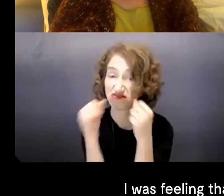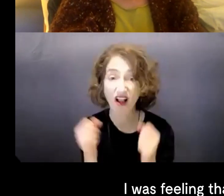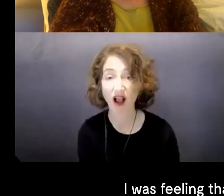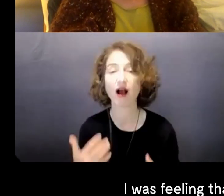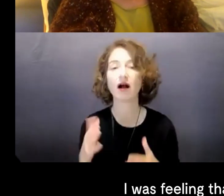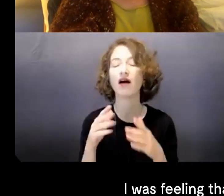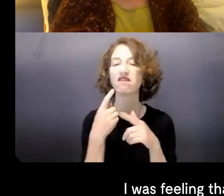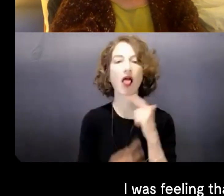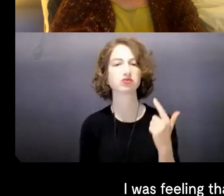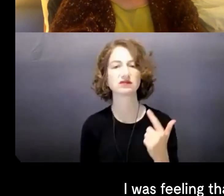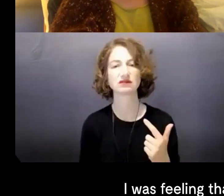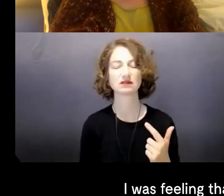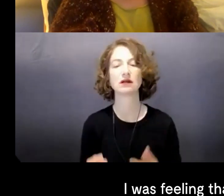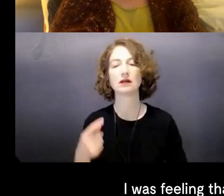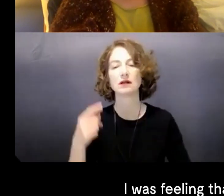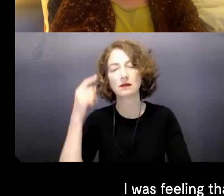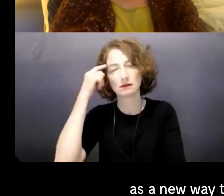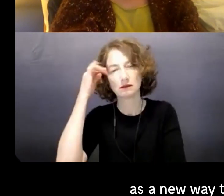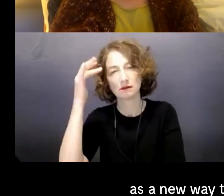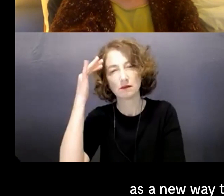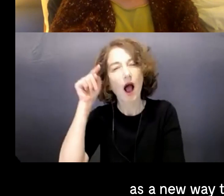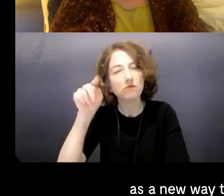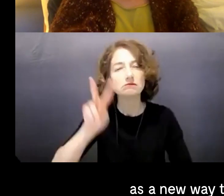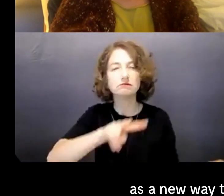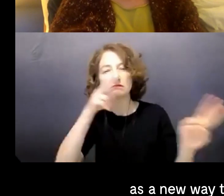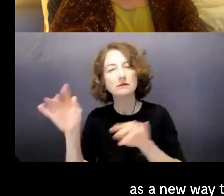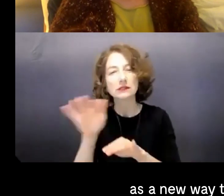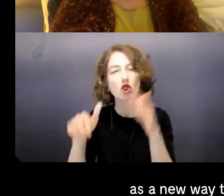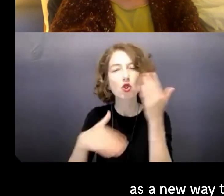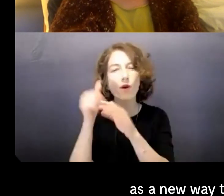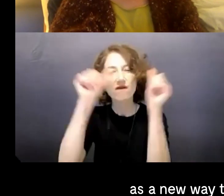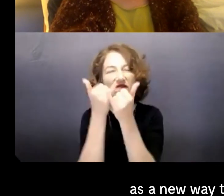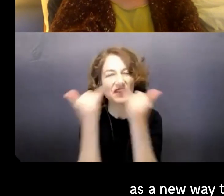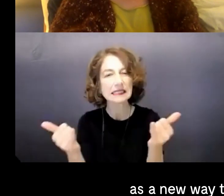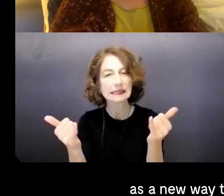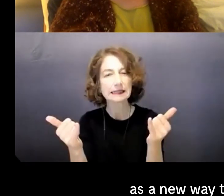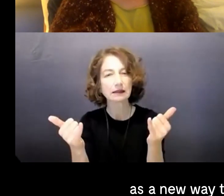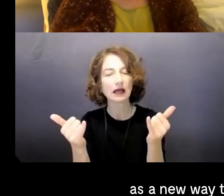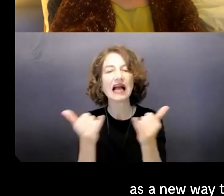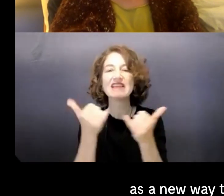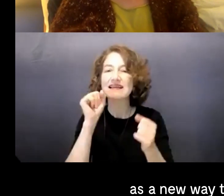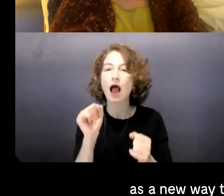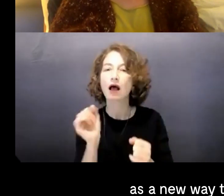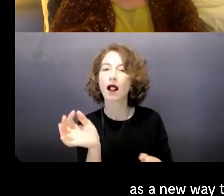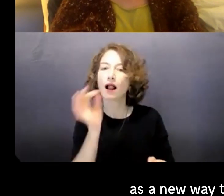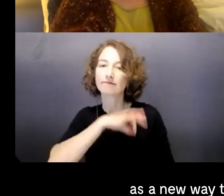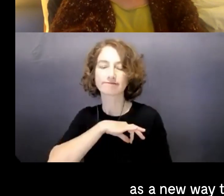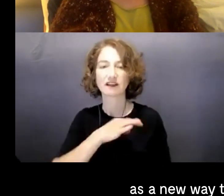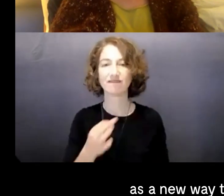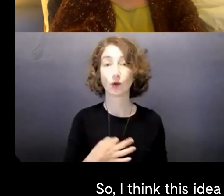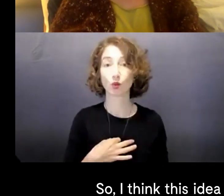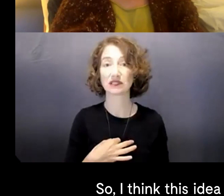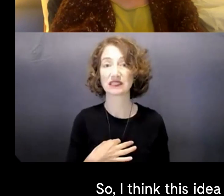getting to think about this new format as a new way to gain something, I think has